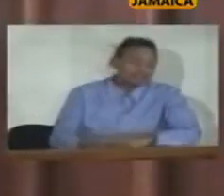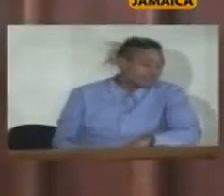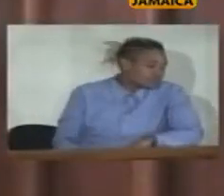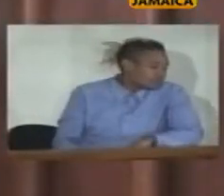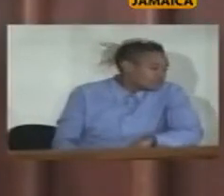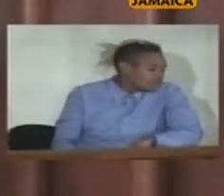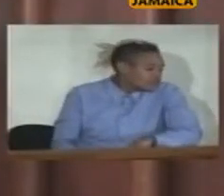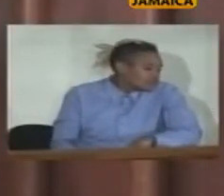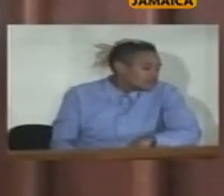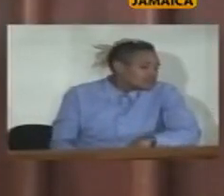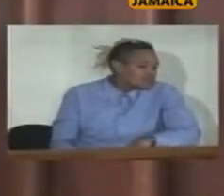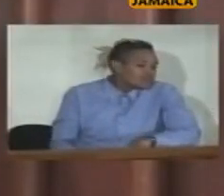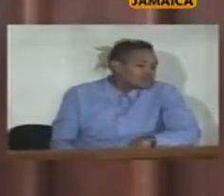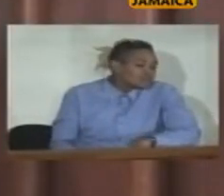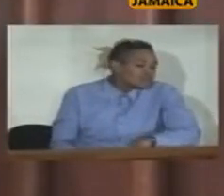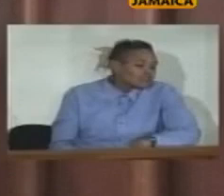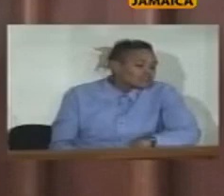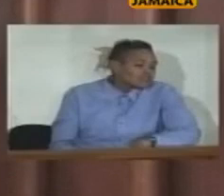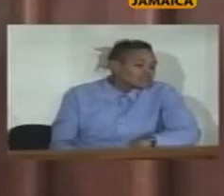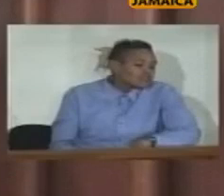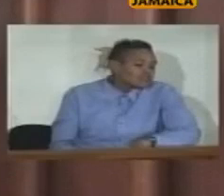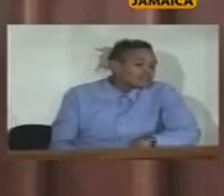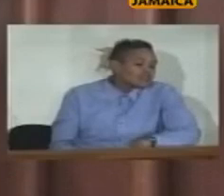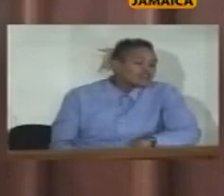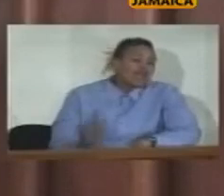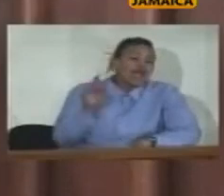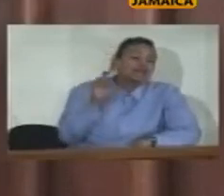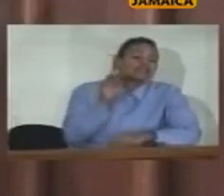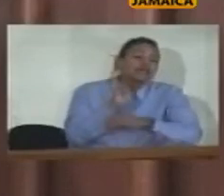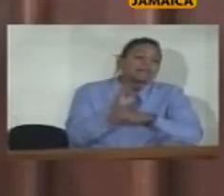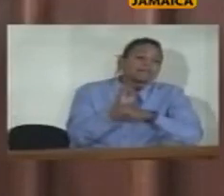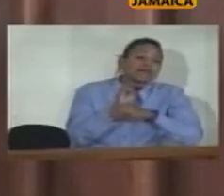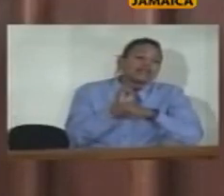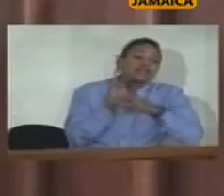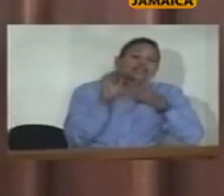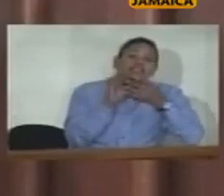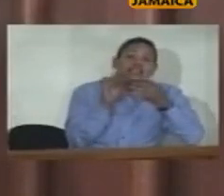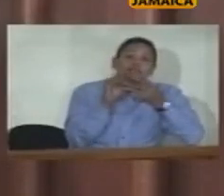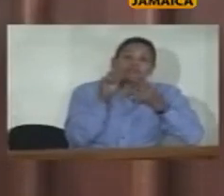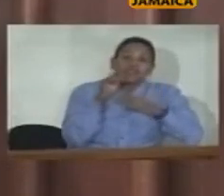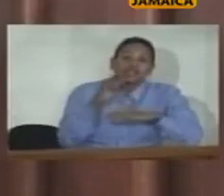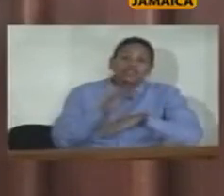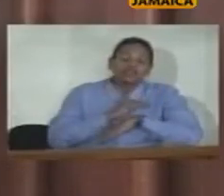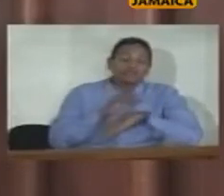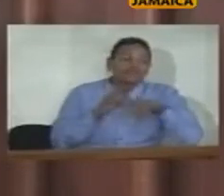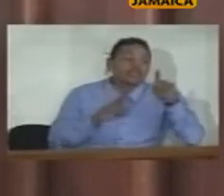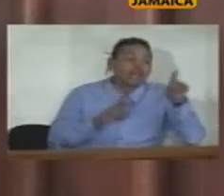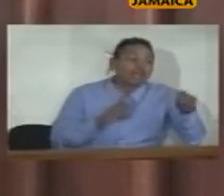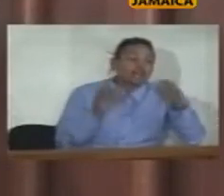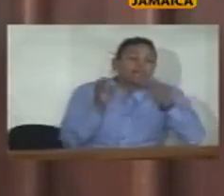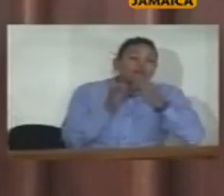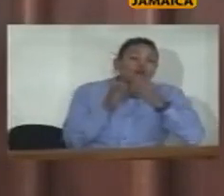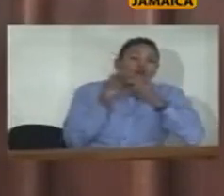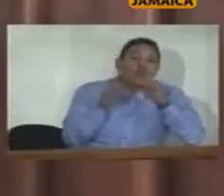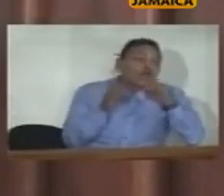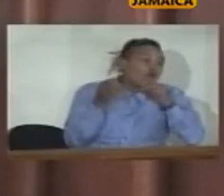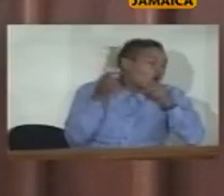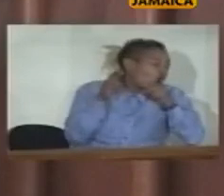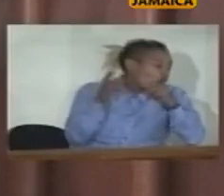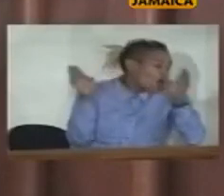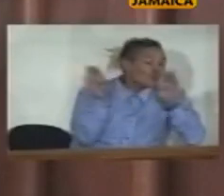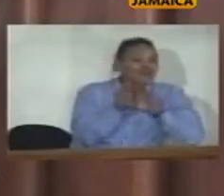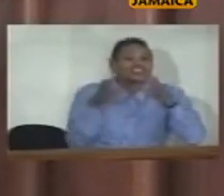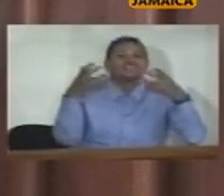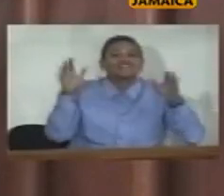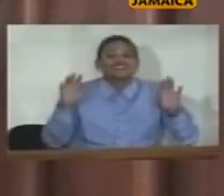I'm going to ask that minister's statement. If he's not satisfied, you ask further question or bring a resolution.